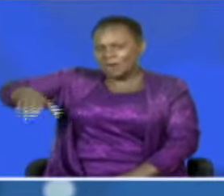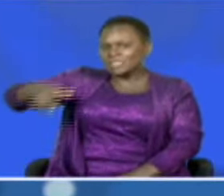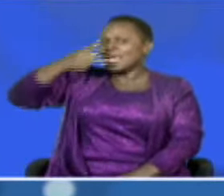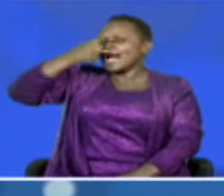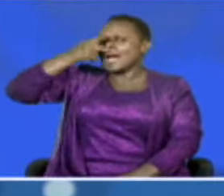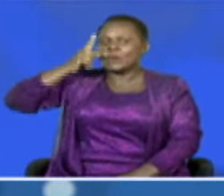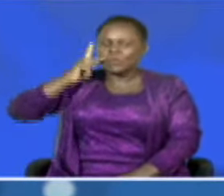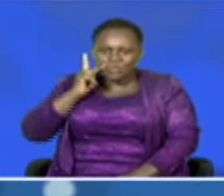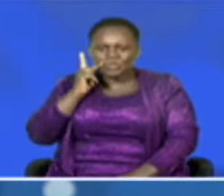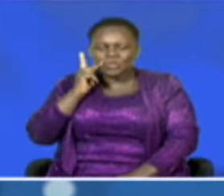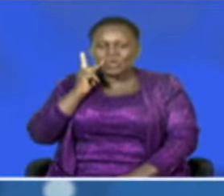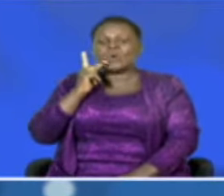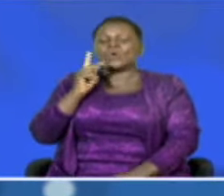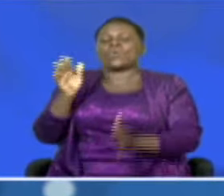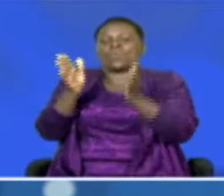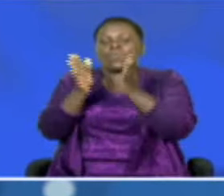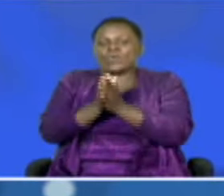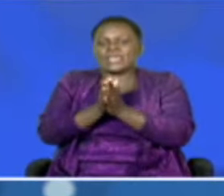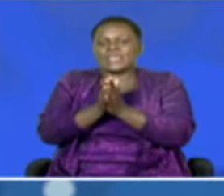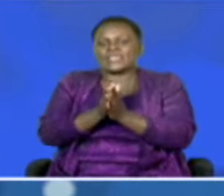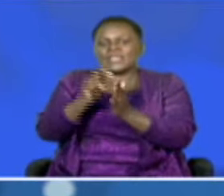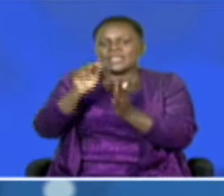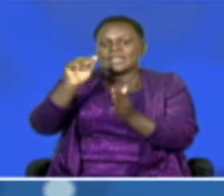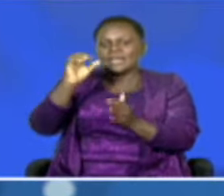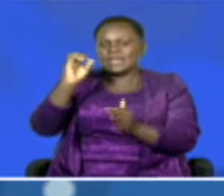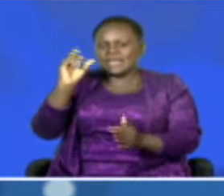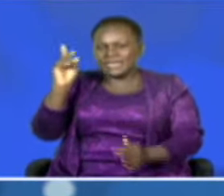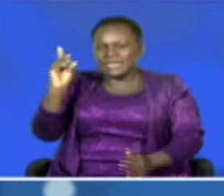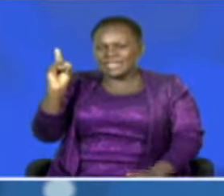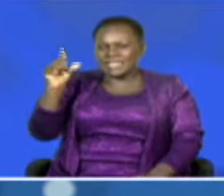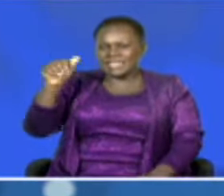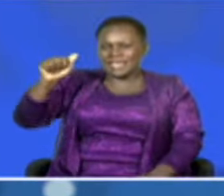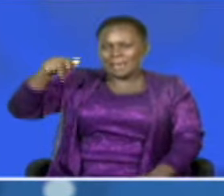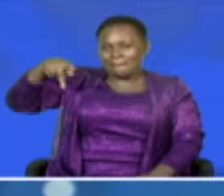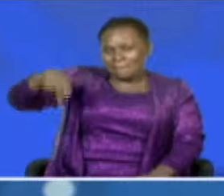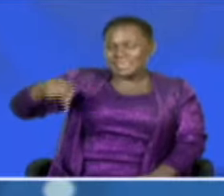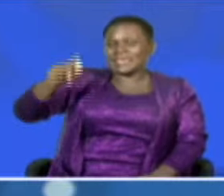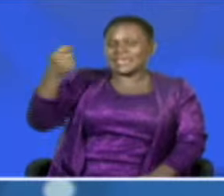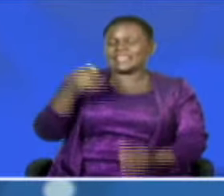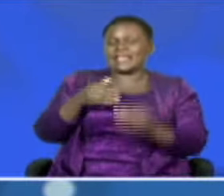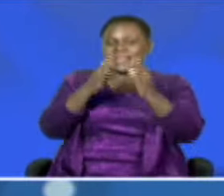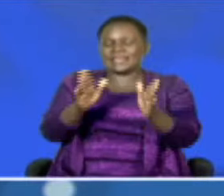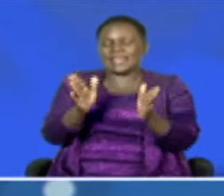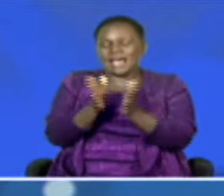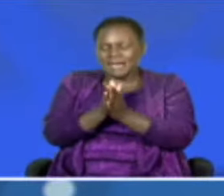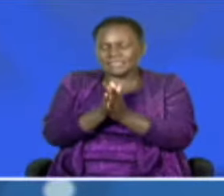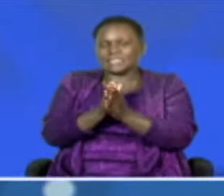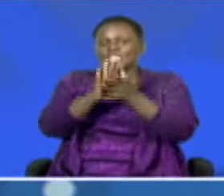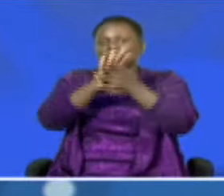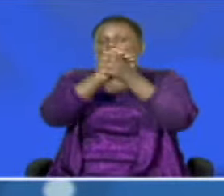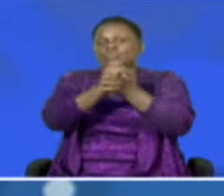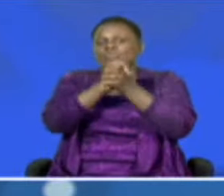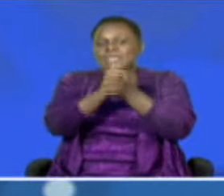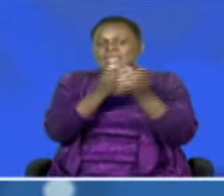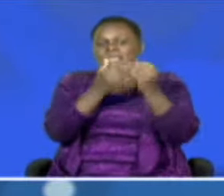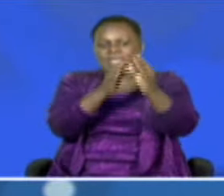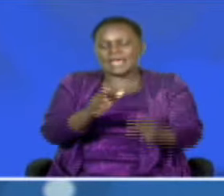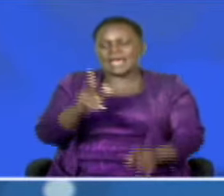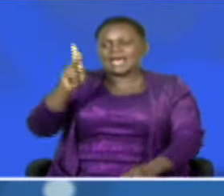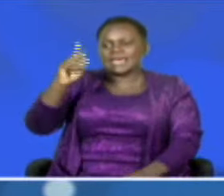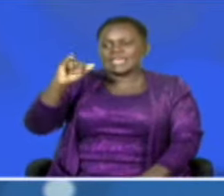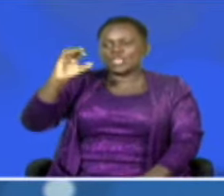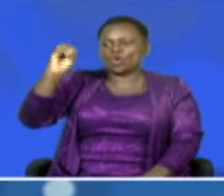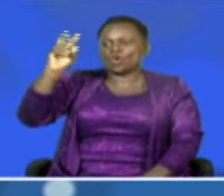Kalonzo Musyoka, who was accompanied by DAP Kenya Party leader Eugene Wamalwa and his Jubilee counterpart Jeremiah